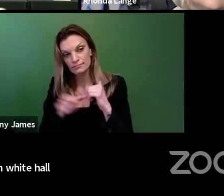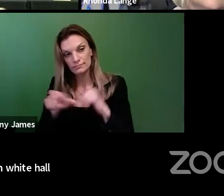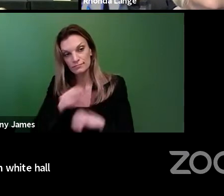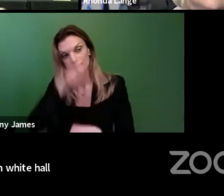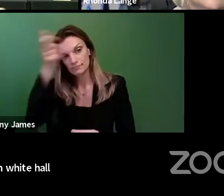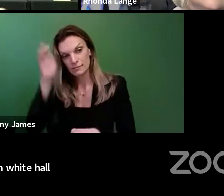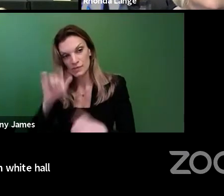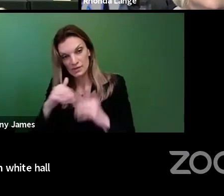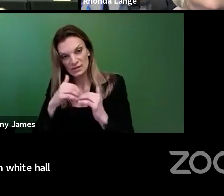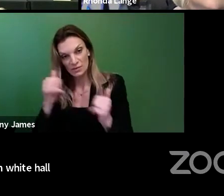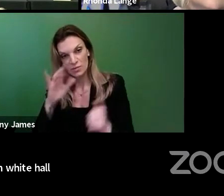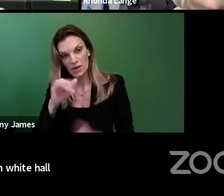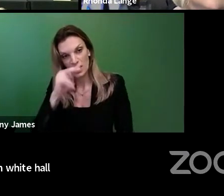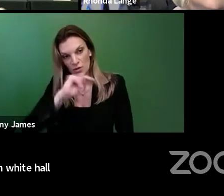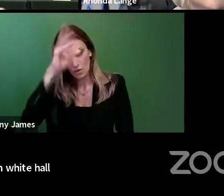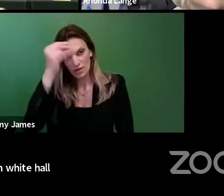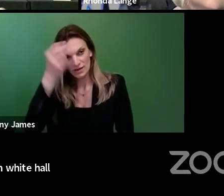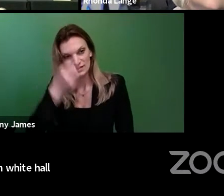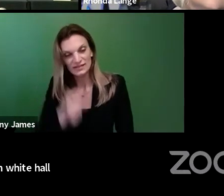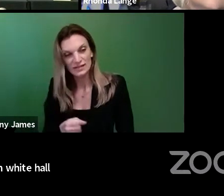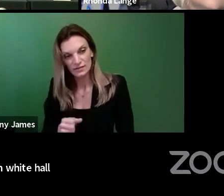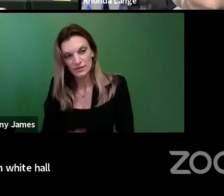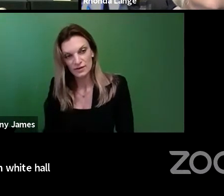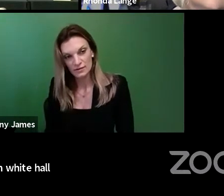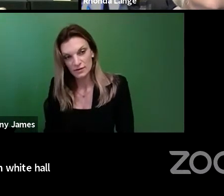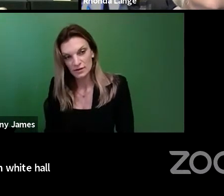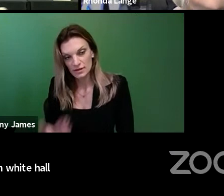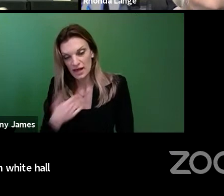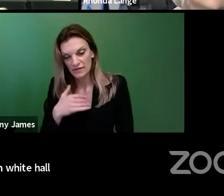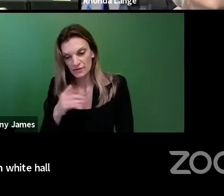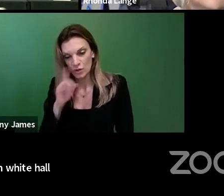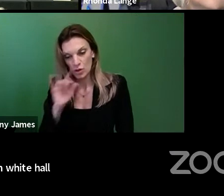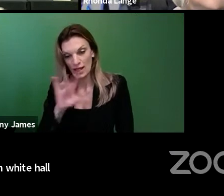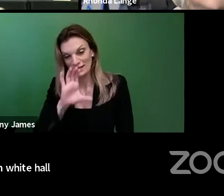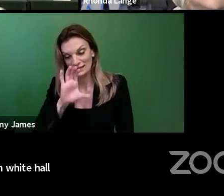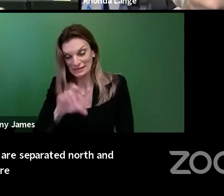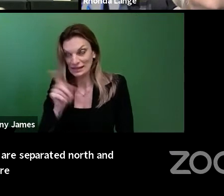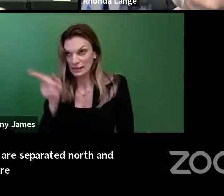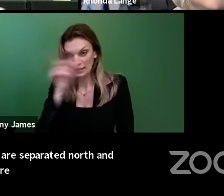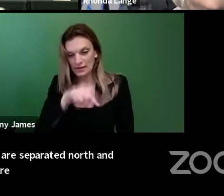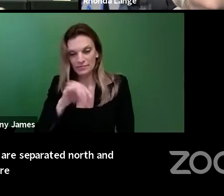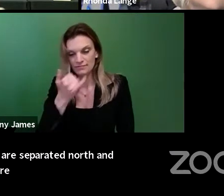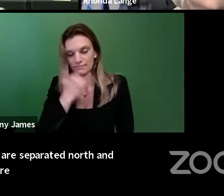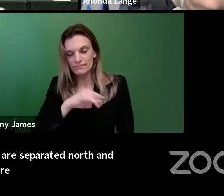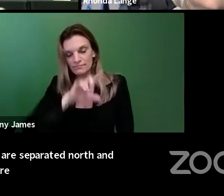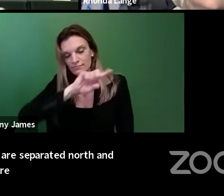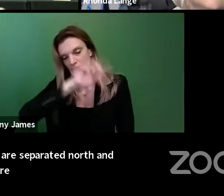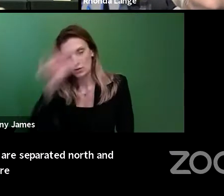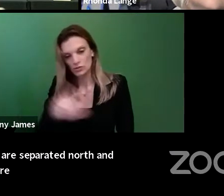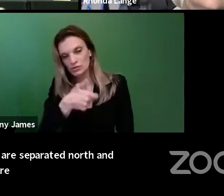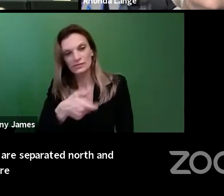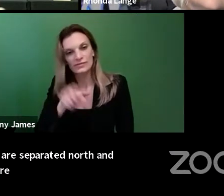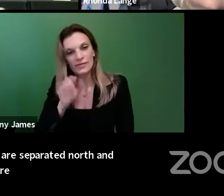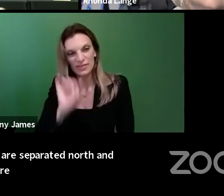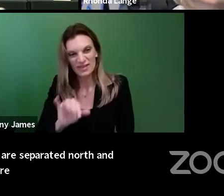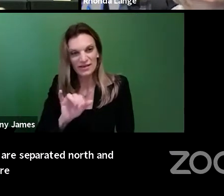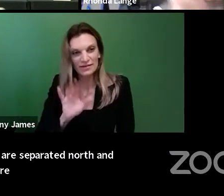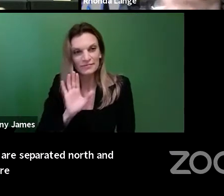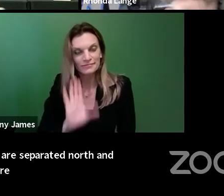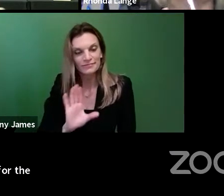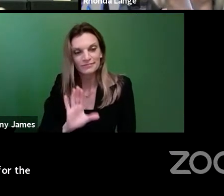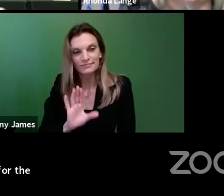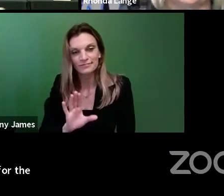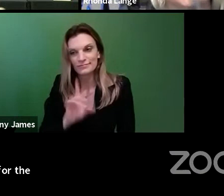separated north and south. And so there's a backwards C for the district, which is also a very